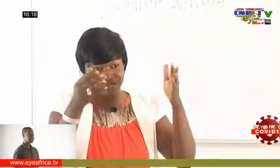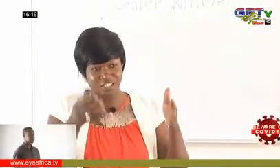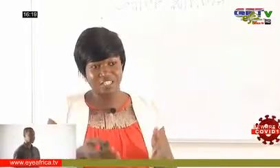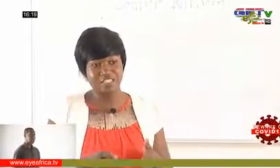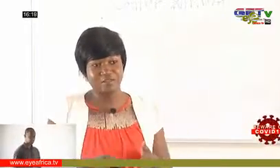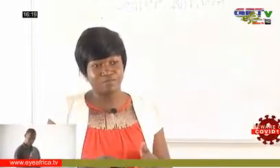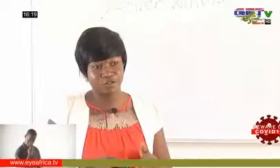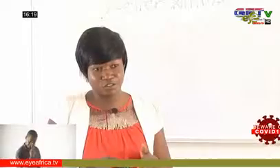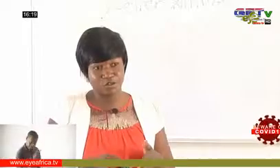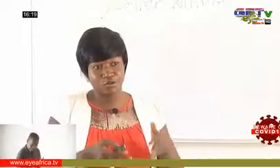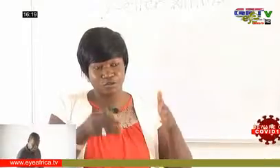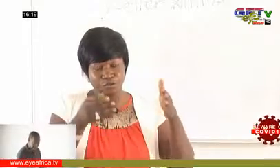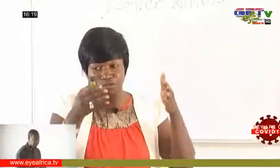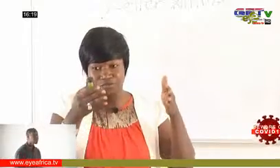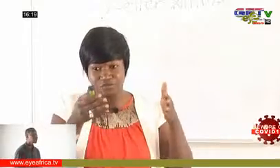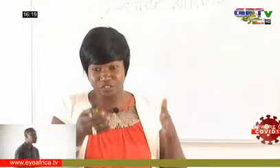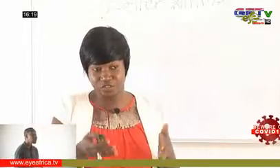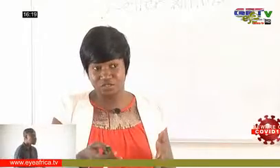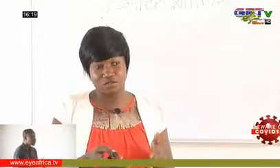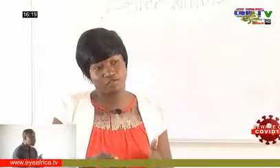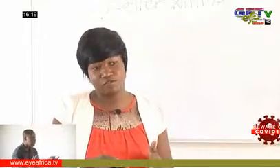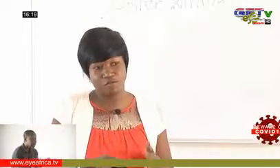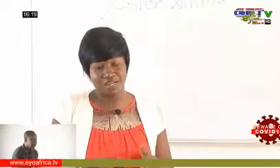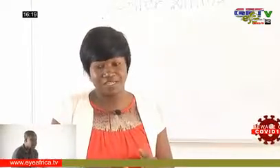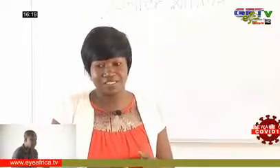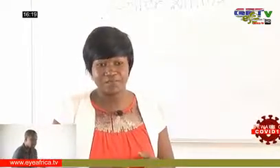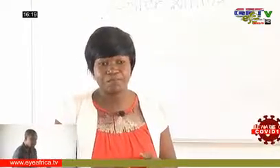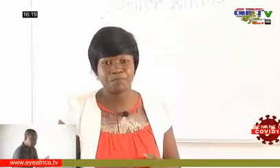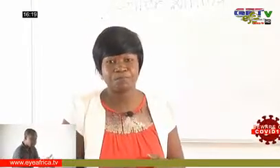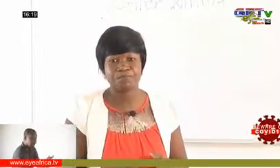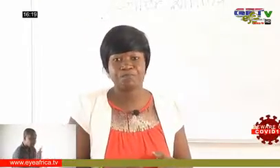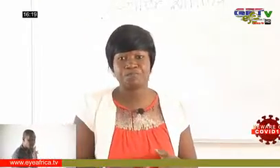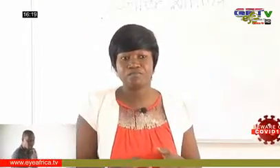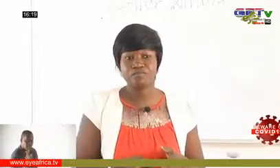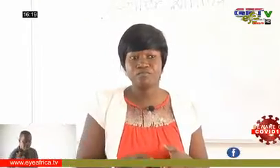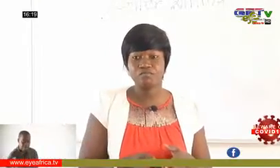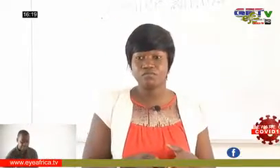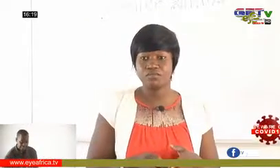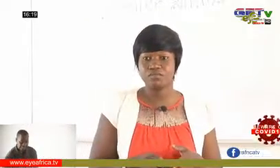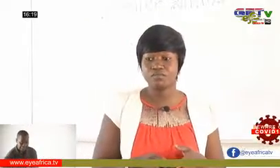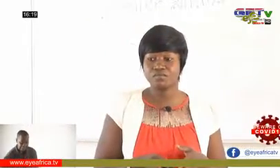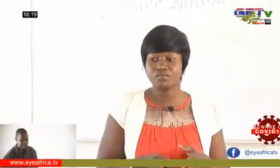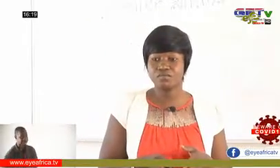You have seen the protocols or the features of a formal letter.